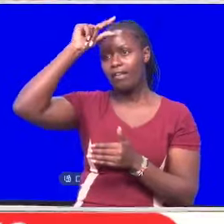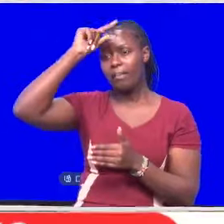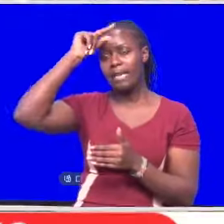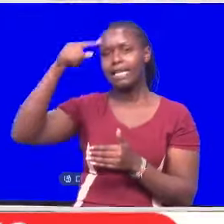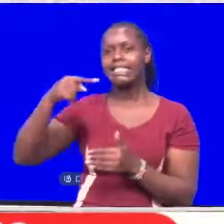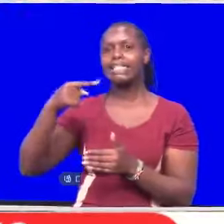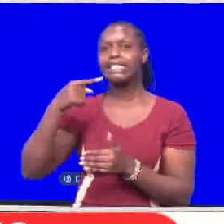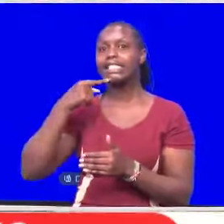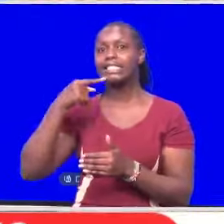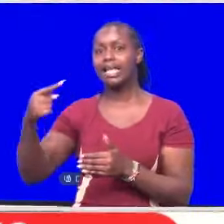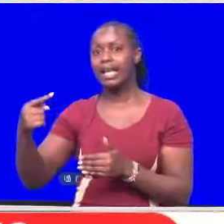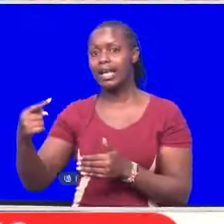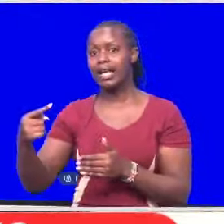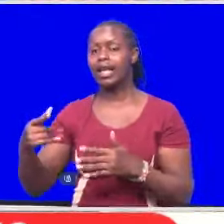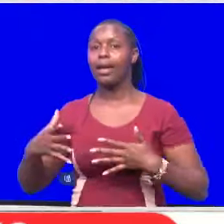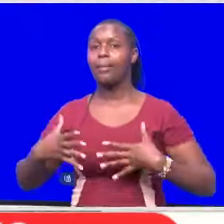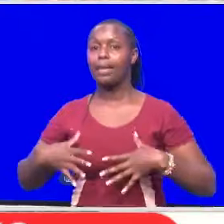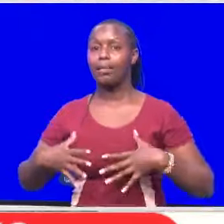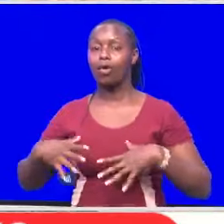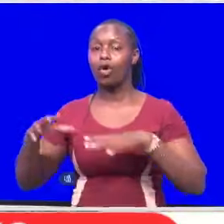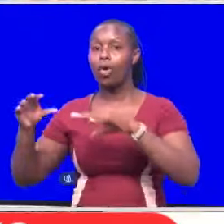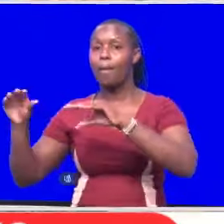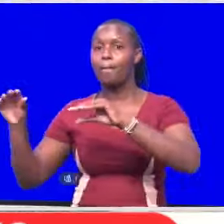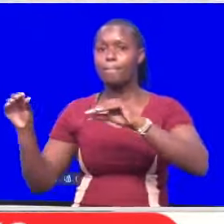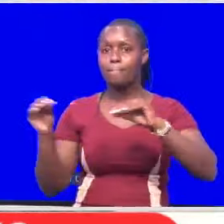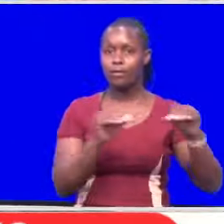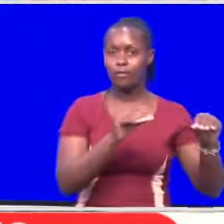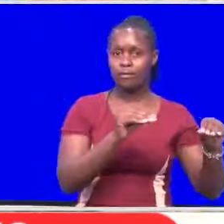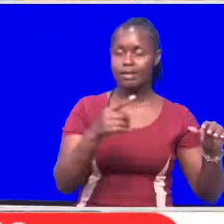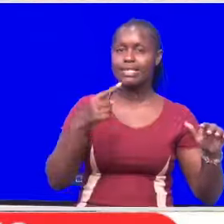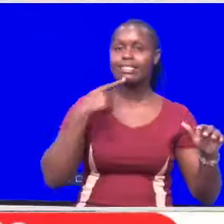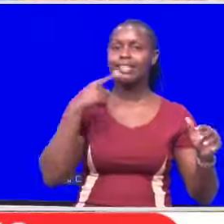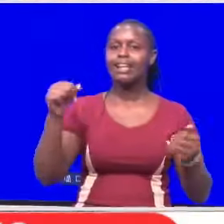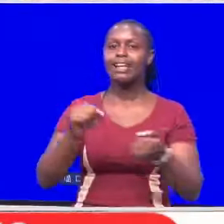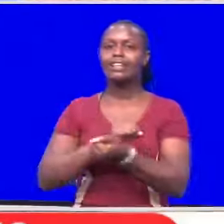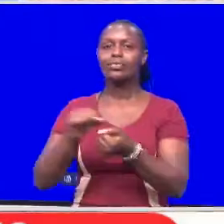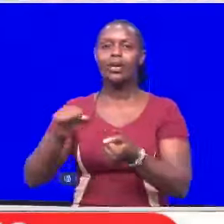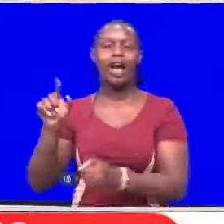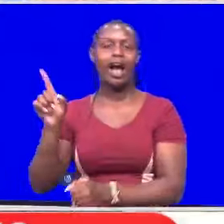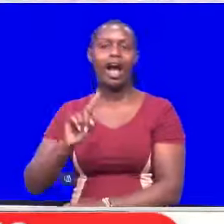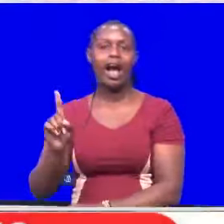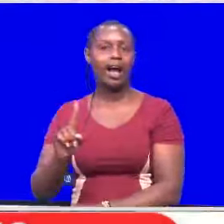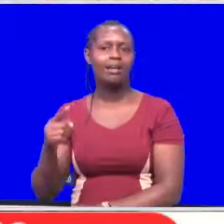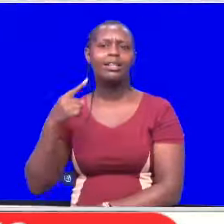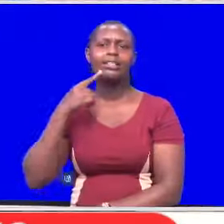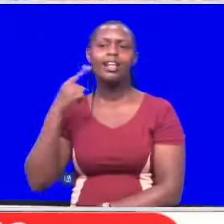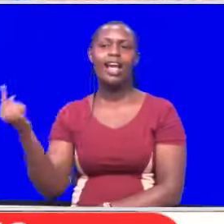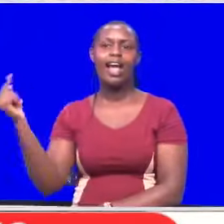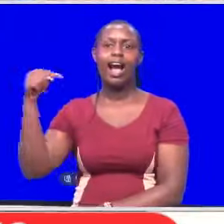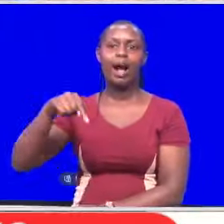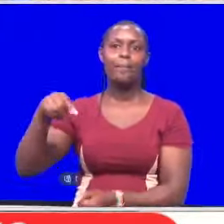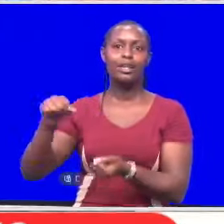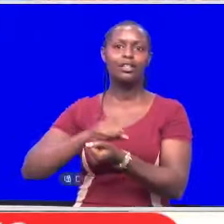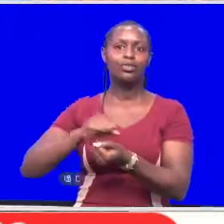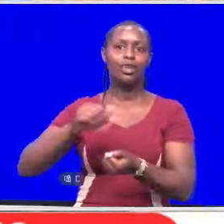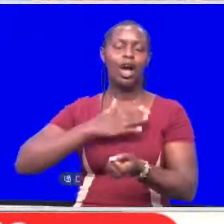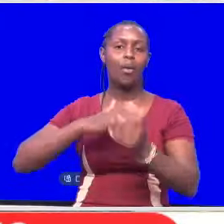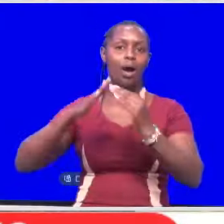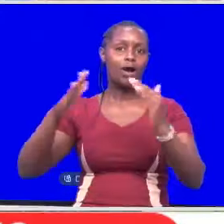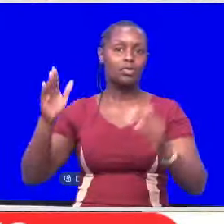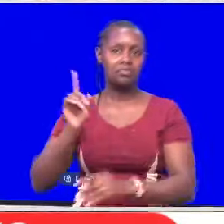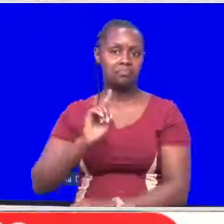ilisema watu wahame, ikusema watu bomoe, na ikusema watu wanakuja kutubomolea. Ilisema kwanza tuhame for